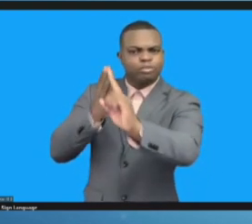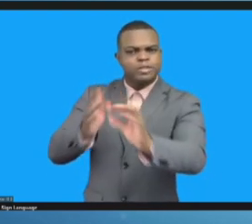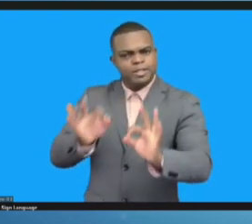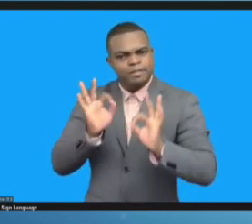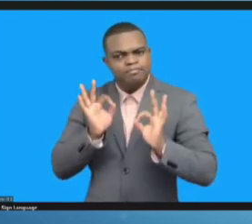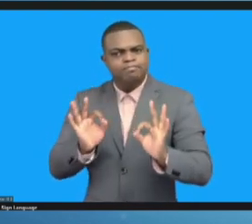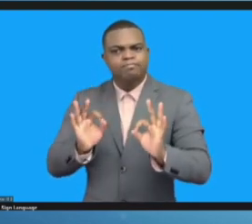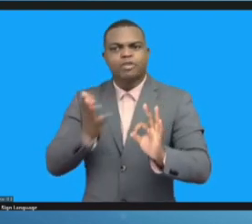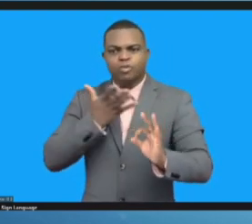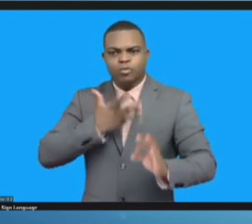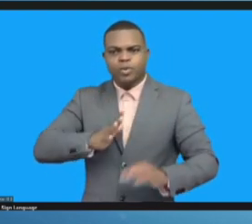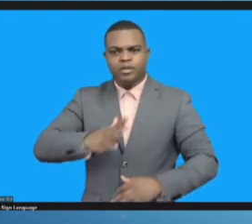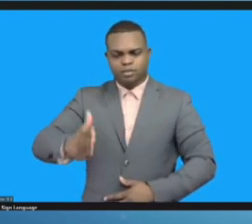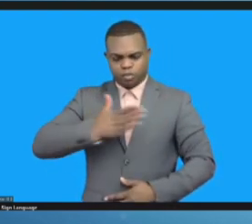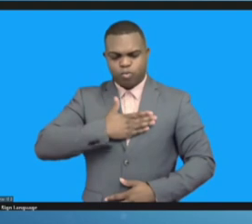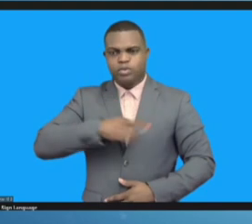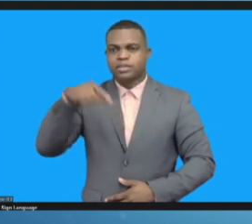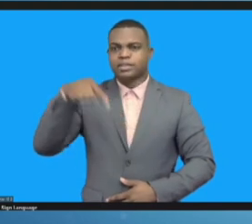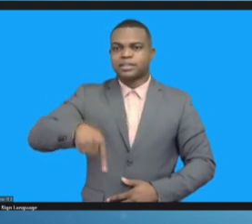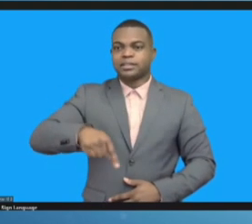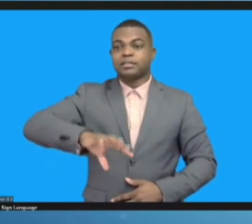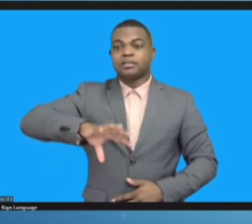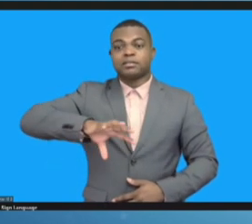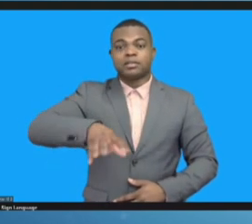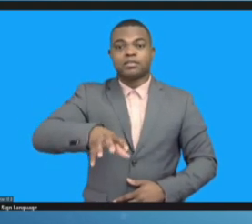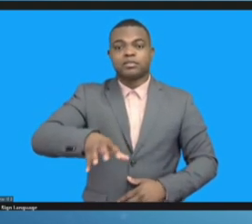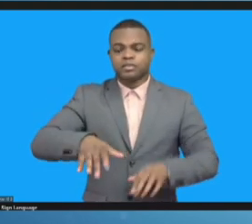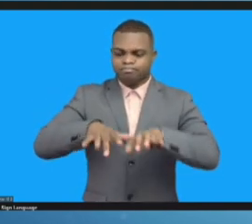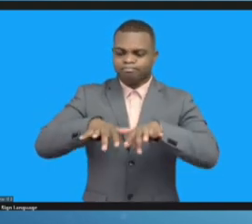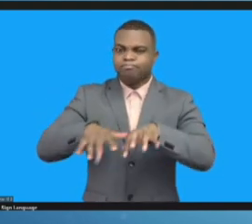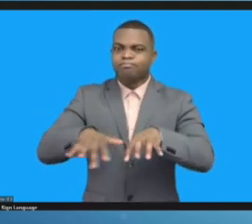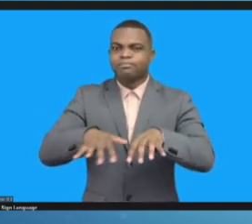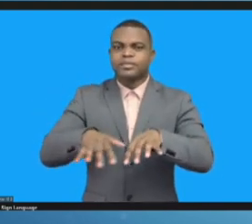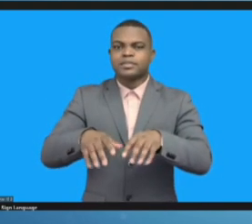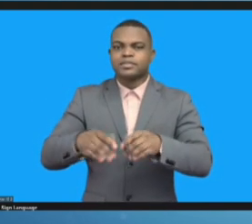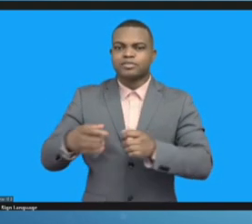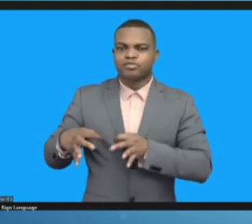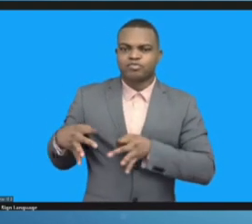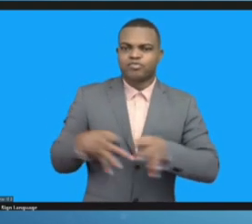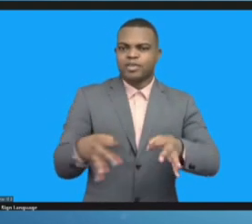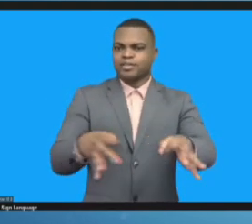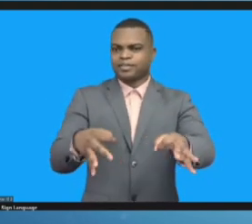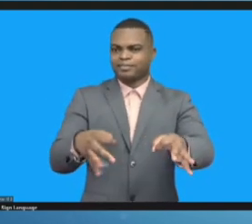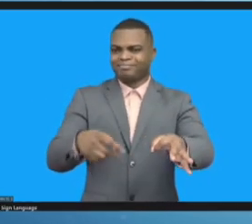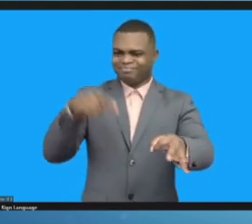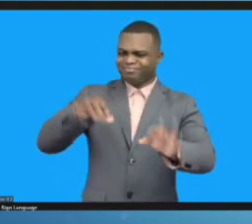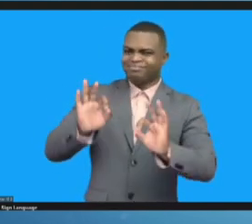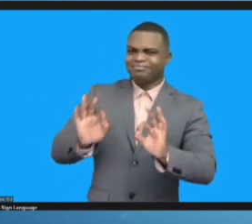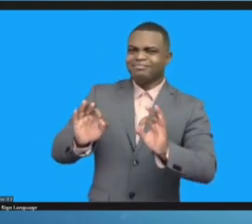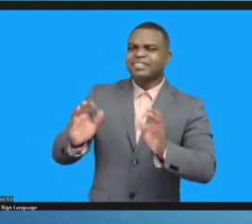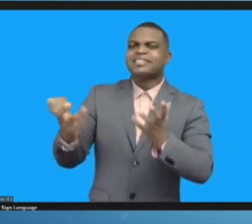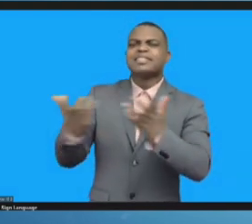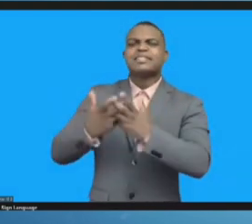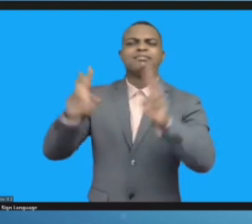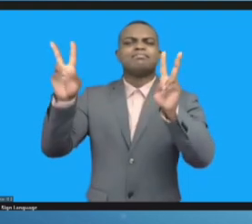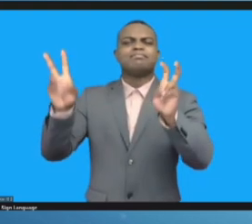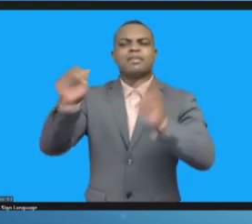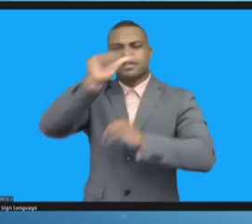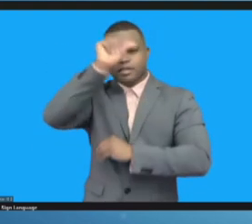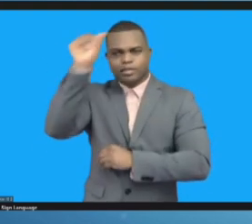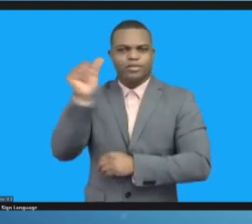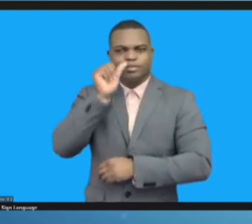has also taken other enormous steps in pertinent areas, such as liberalizing its telecom sector